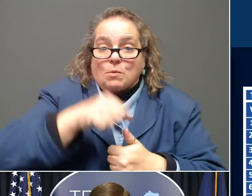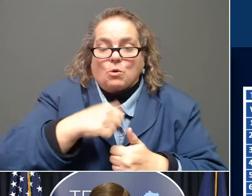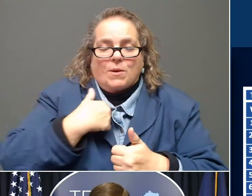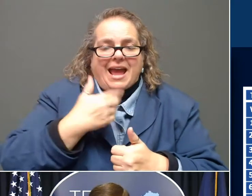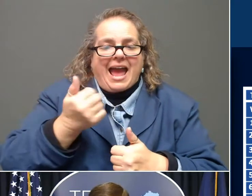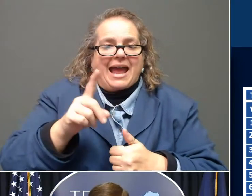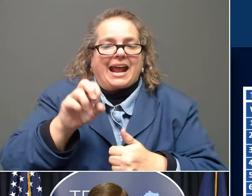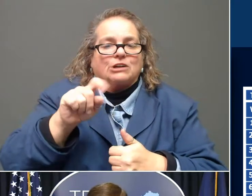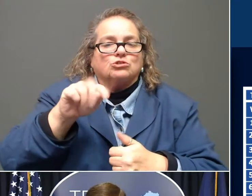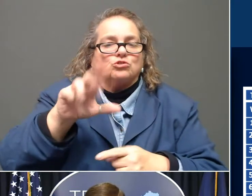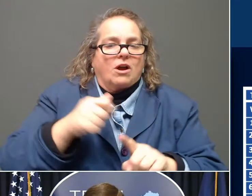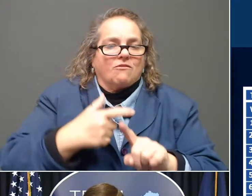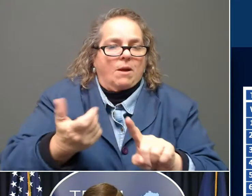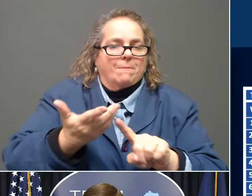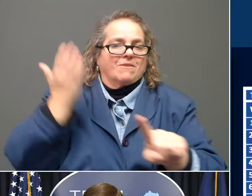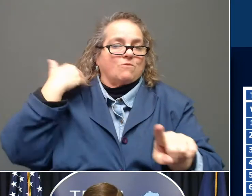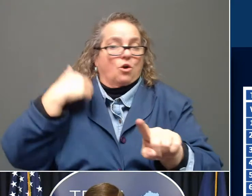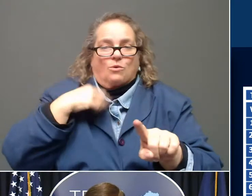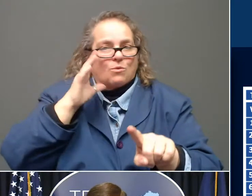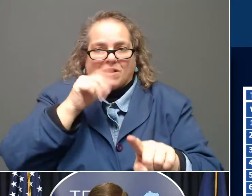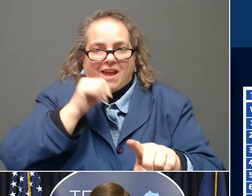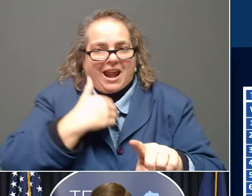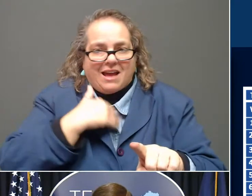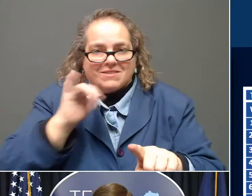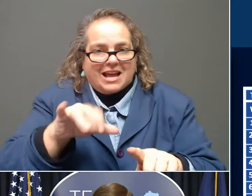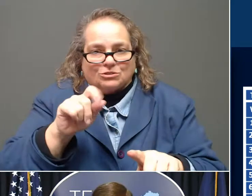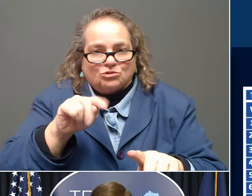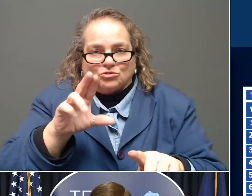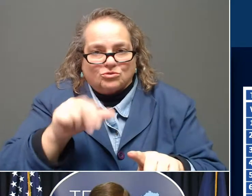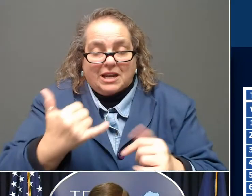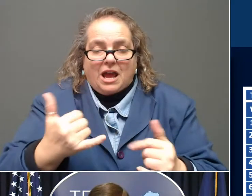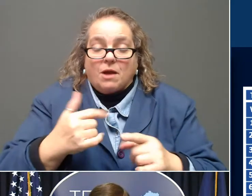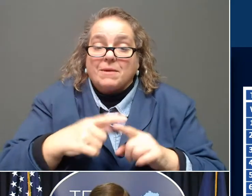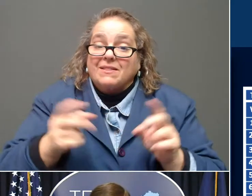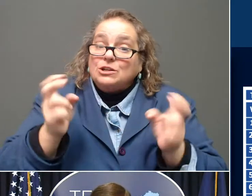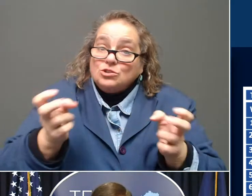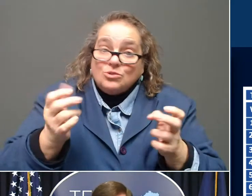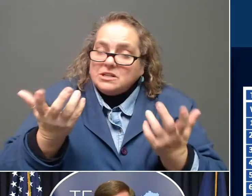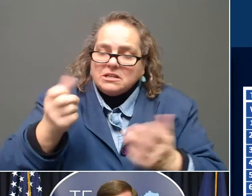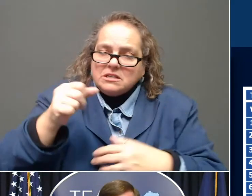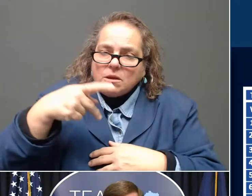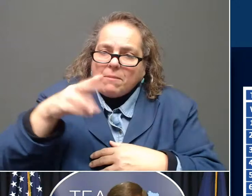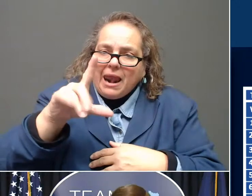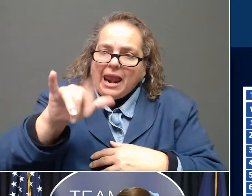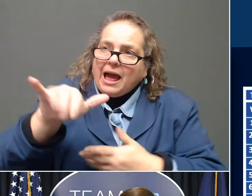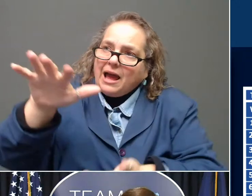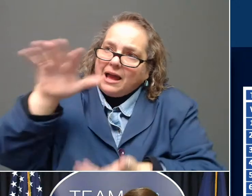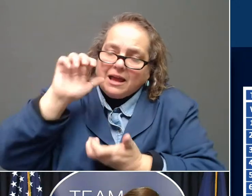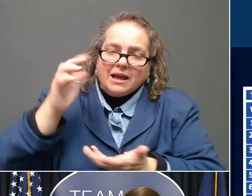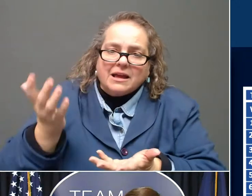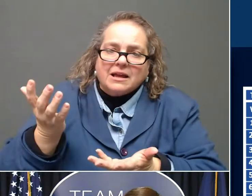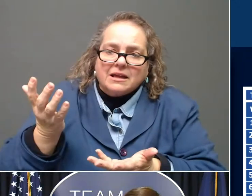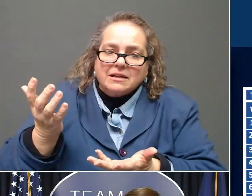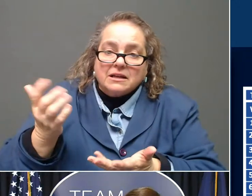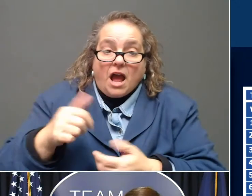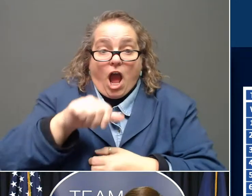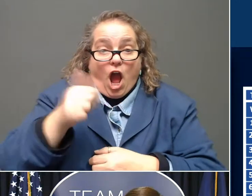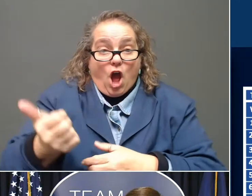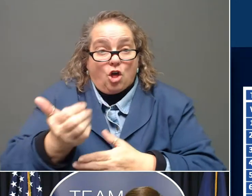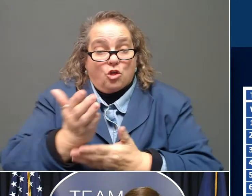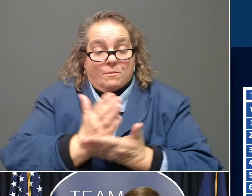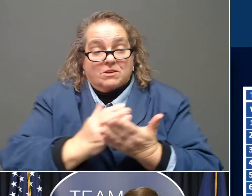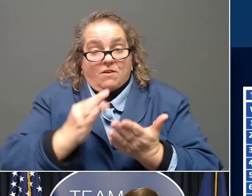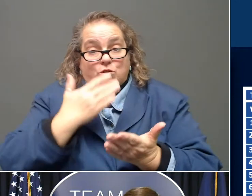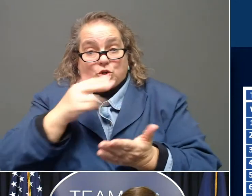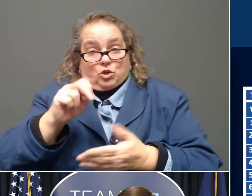68,475, we've already gone through 42% of it in 2.5 days because this report cuts off at